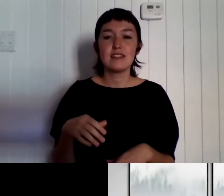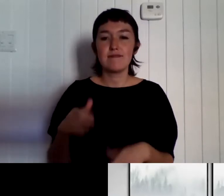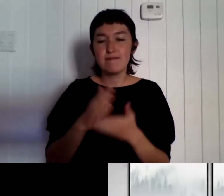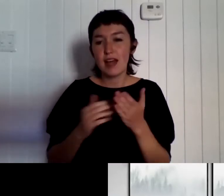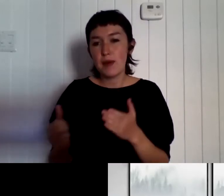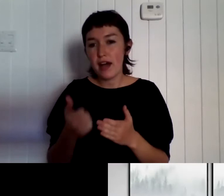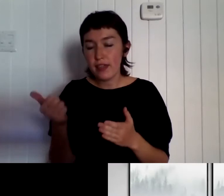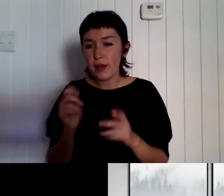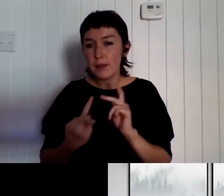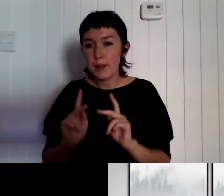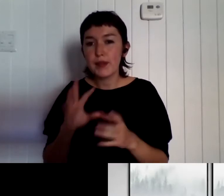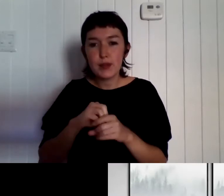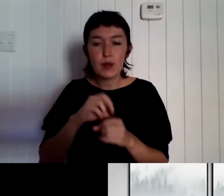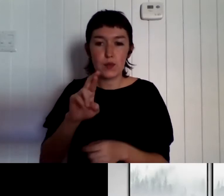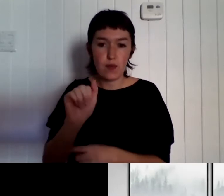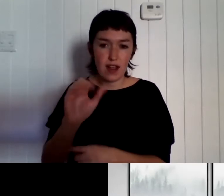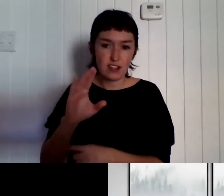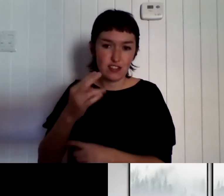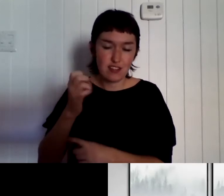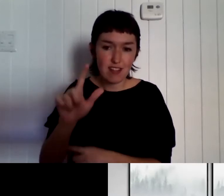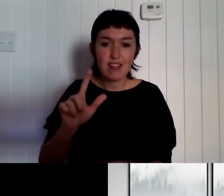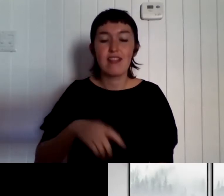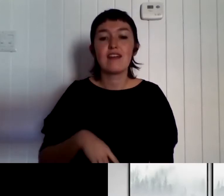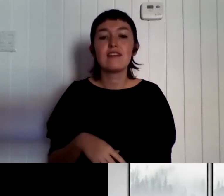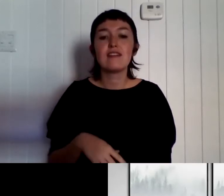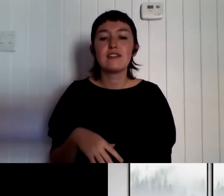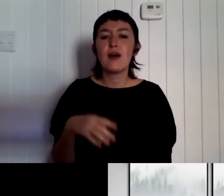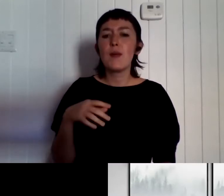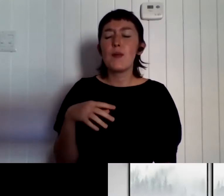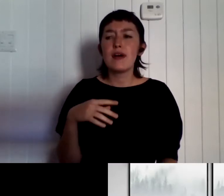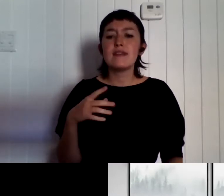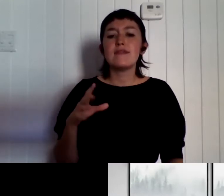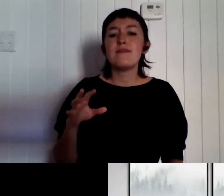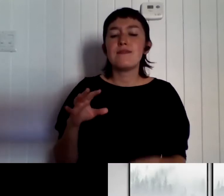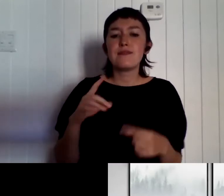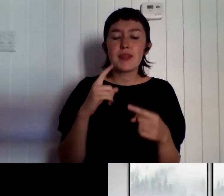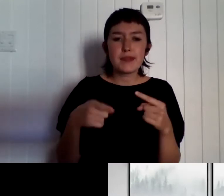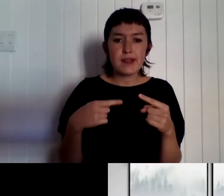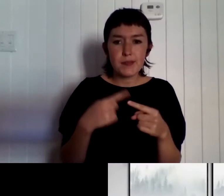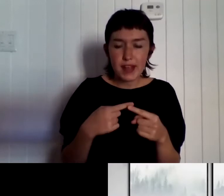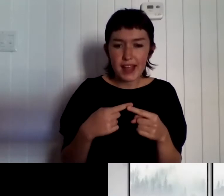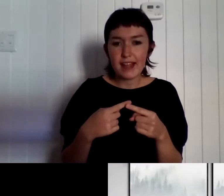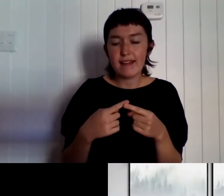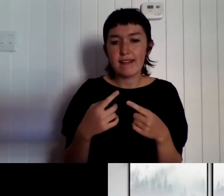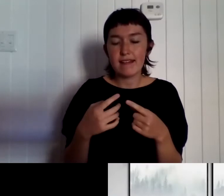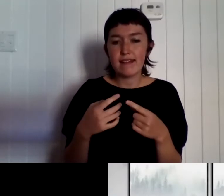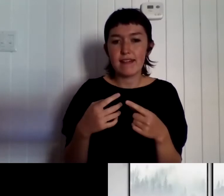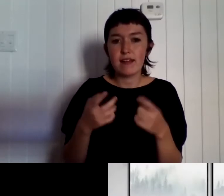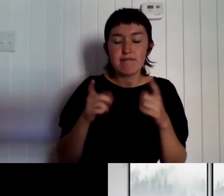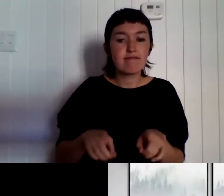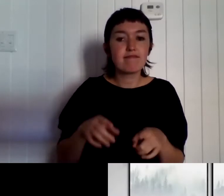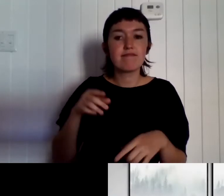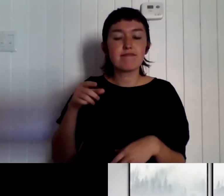Rachel. So when there are alterations in the brain, like let's say with Alzheimer's,